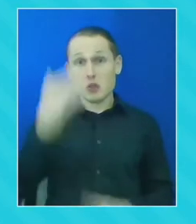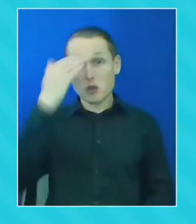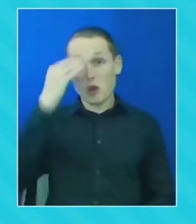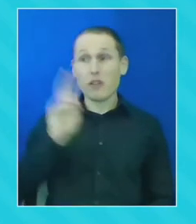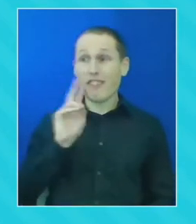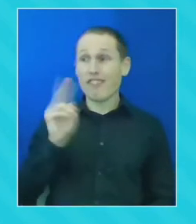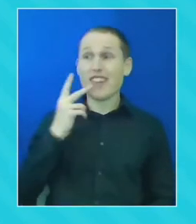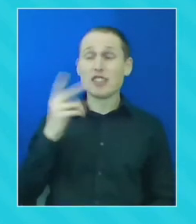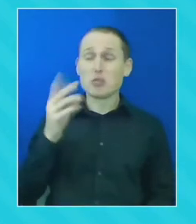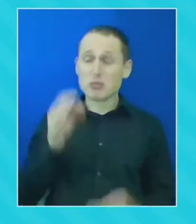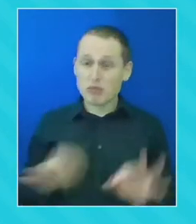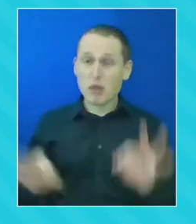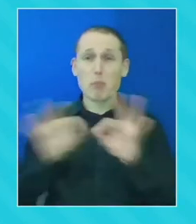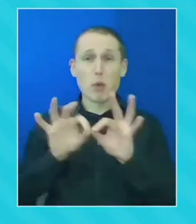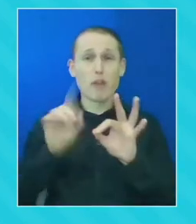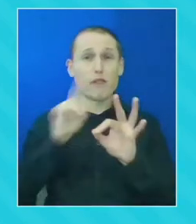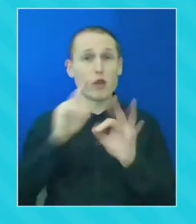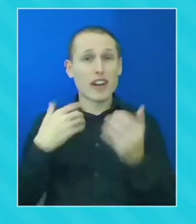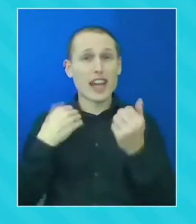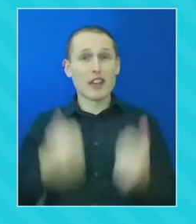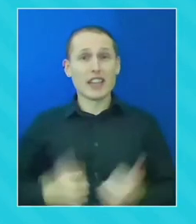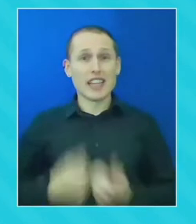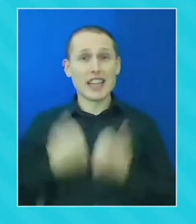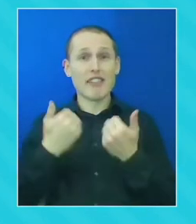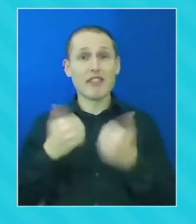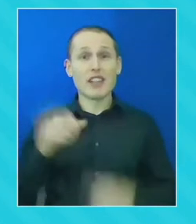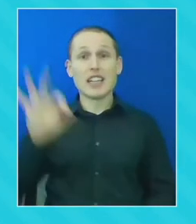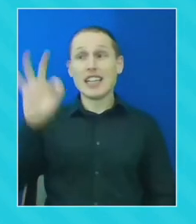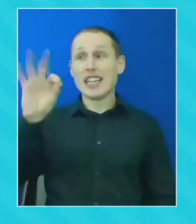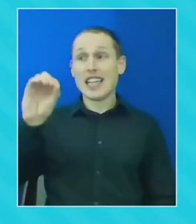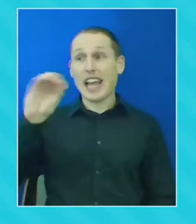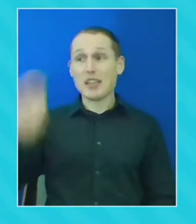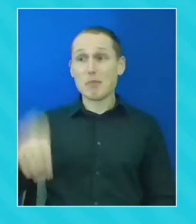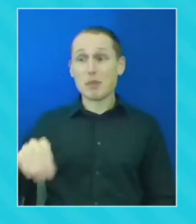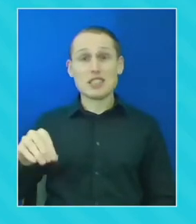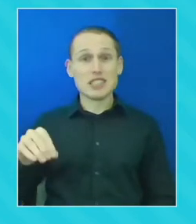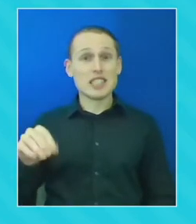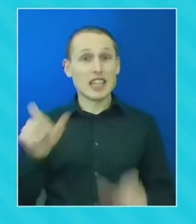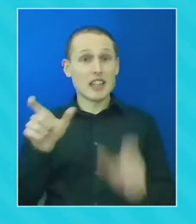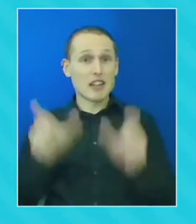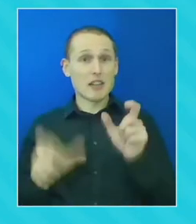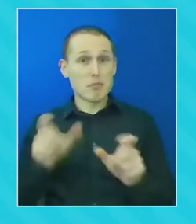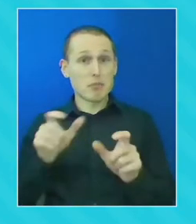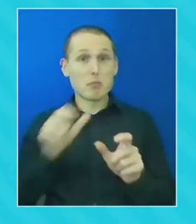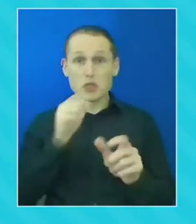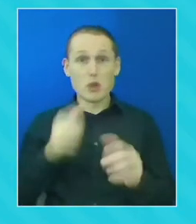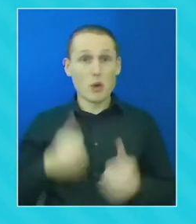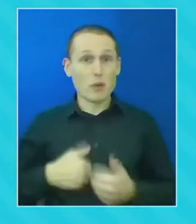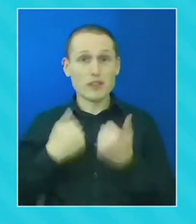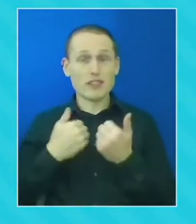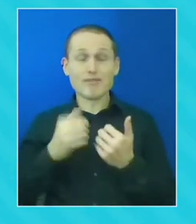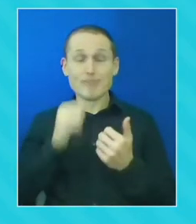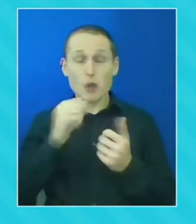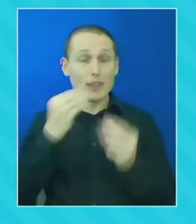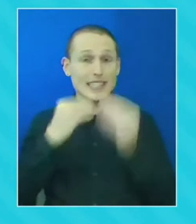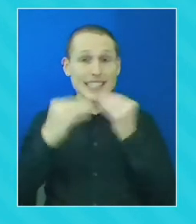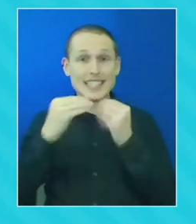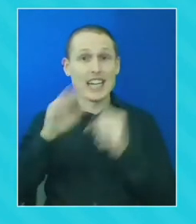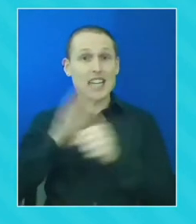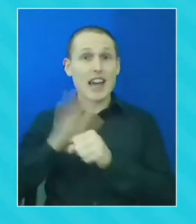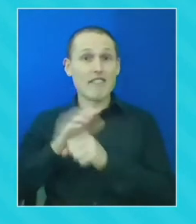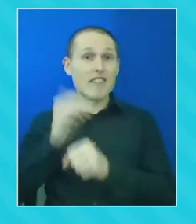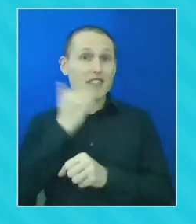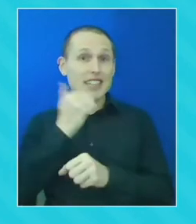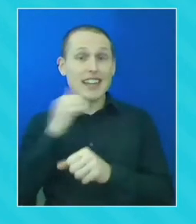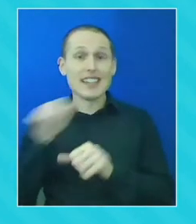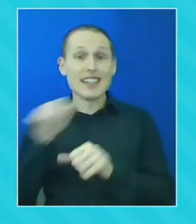life. 90% of toddlers don't eat the recommended amount of vegetables per day. Guess what? 90% of adults don't eat